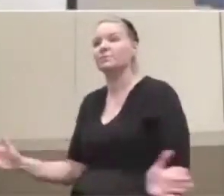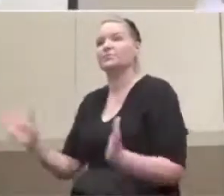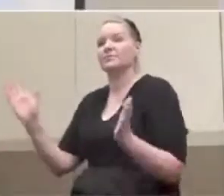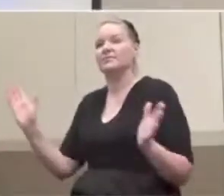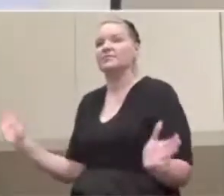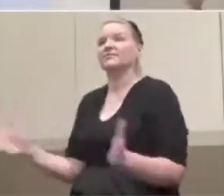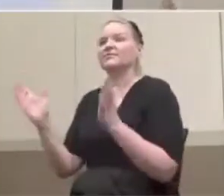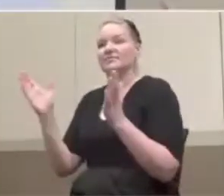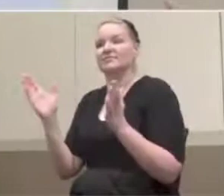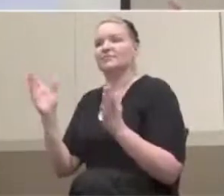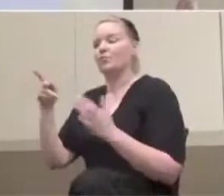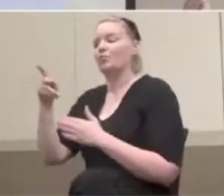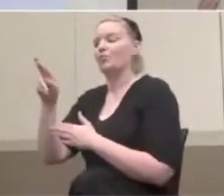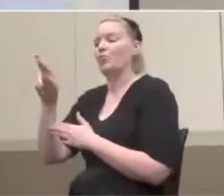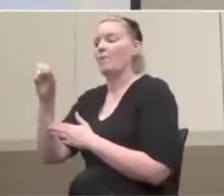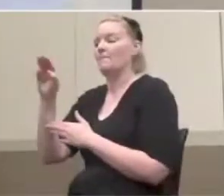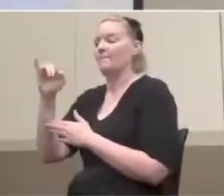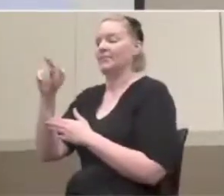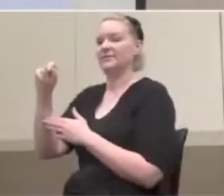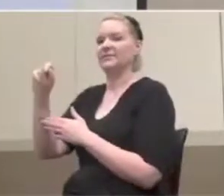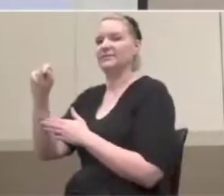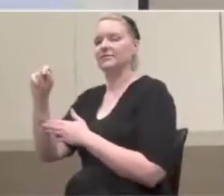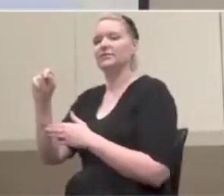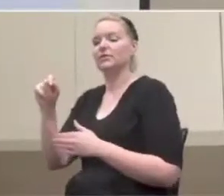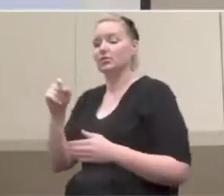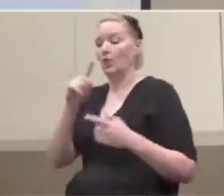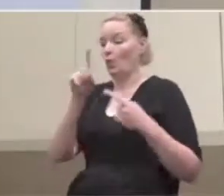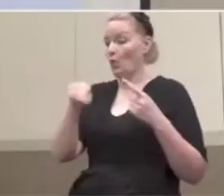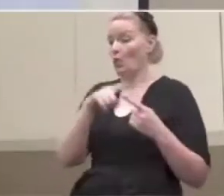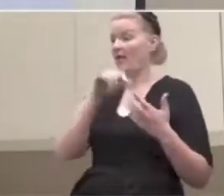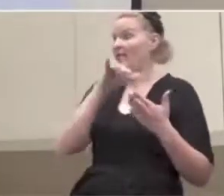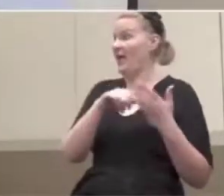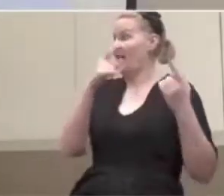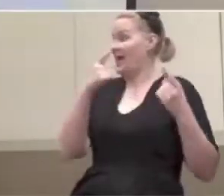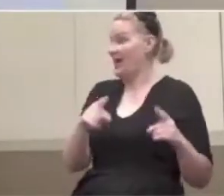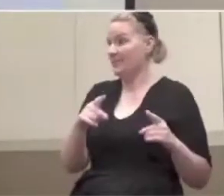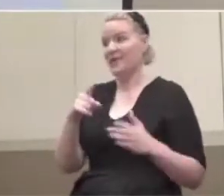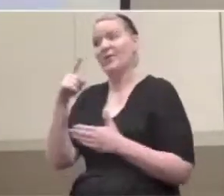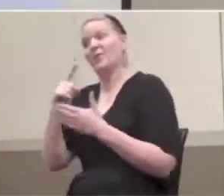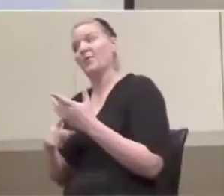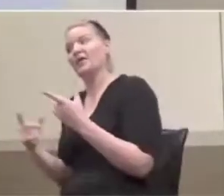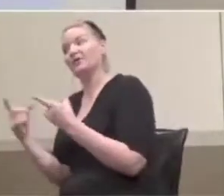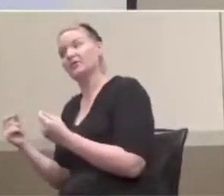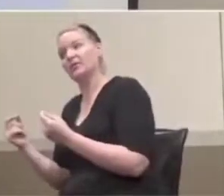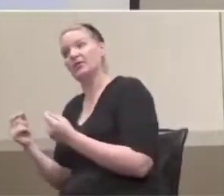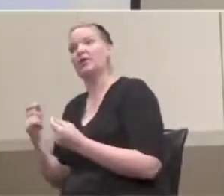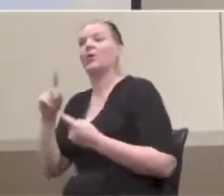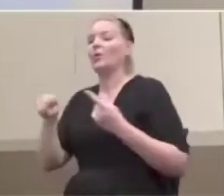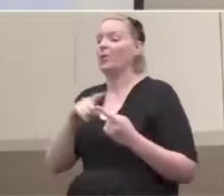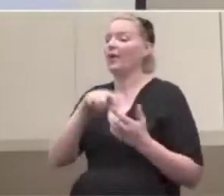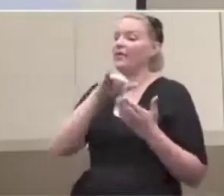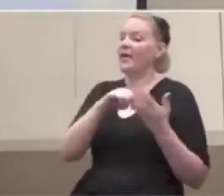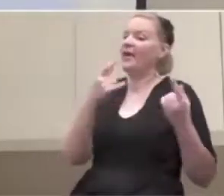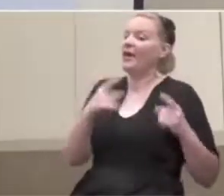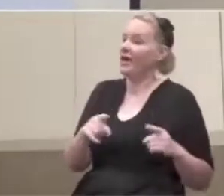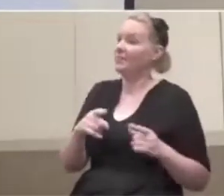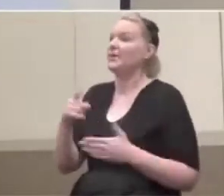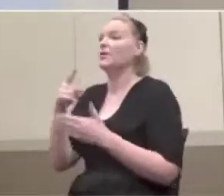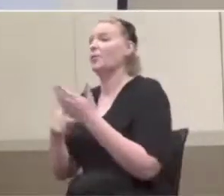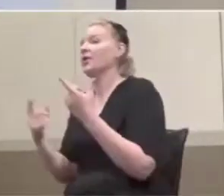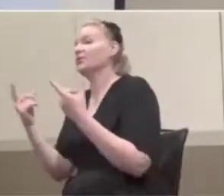is it that you're supposed to do at this time period? When this happens, what are you supposed to do? Fantastic approach. Never underestimate, I keep saying,